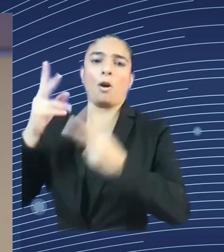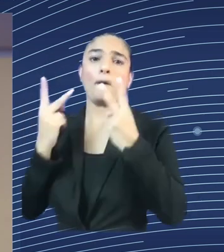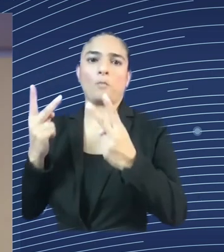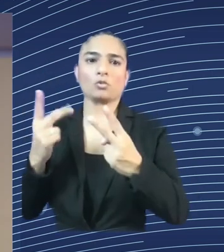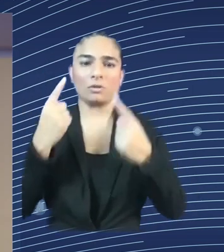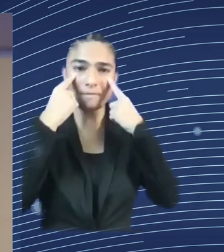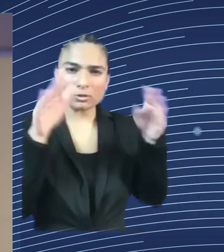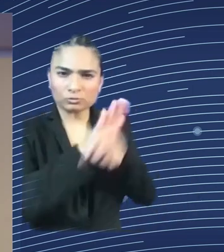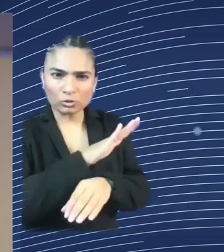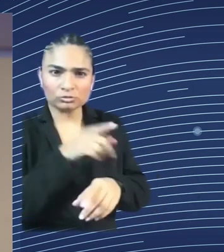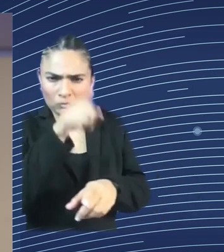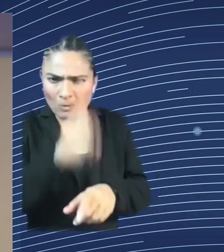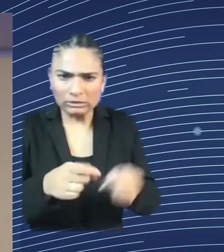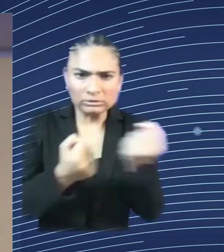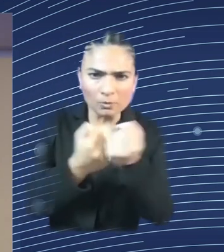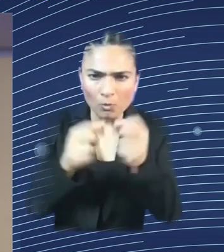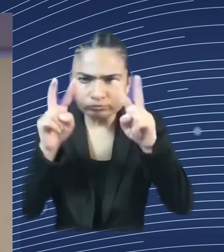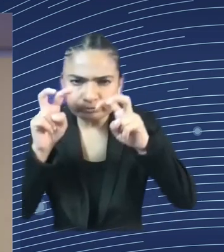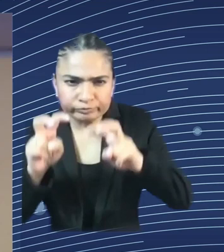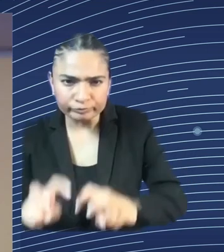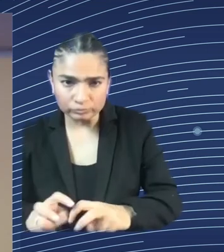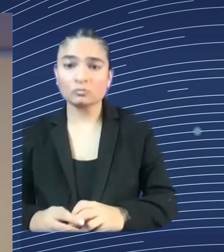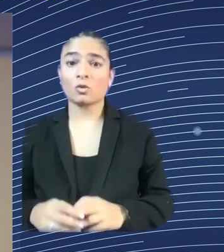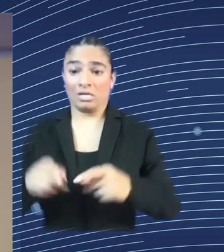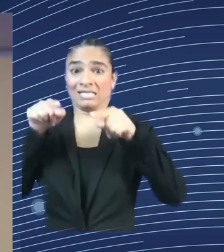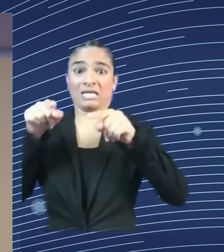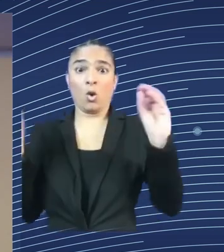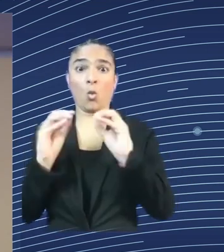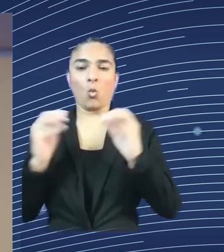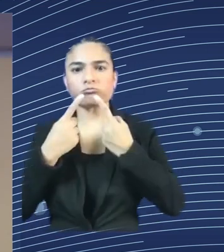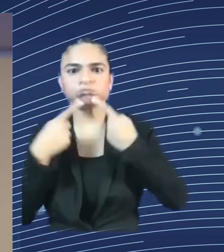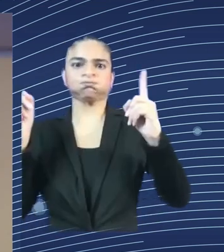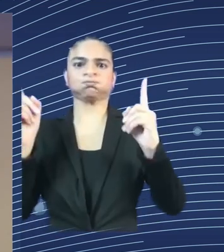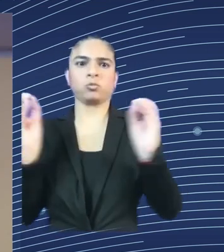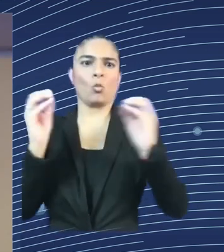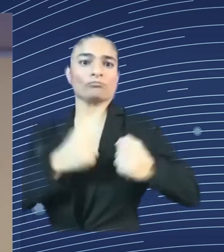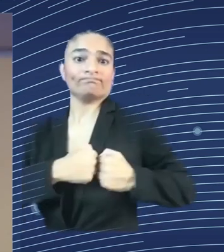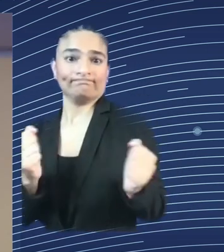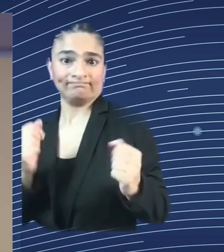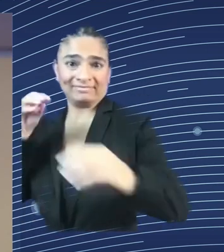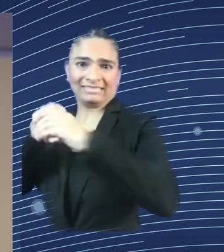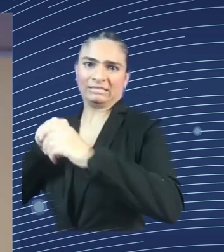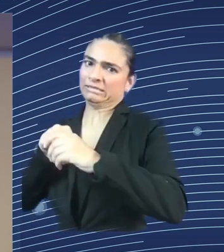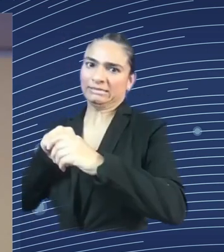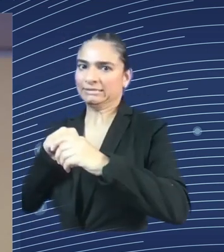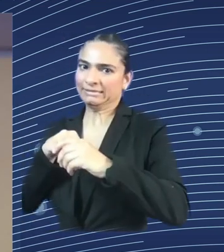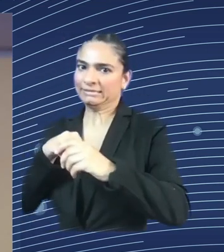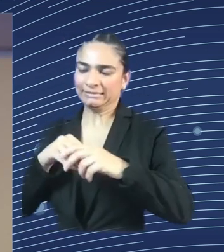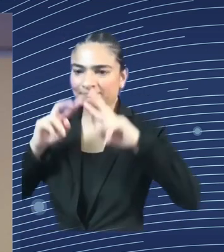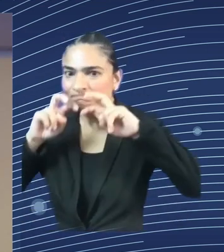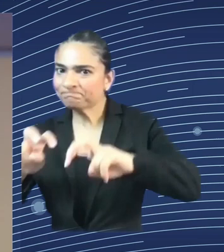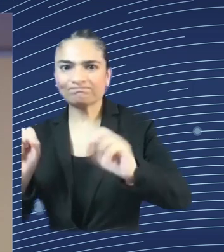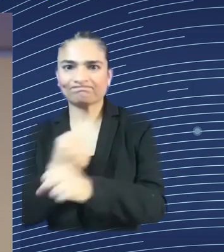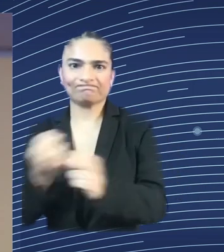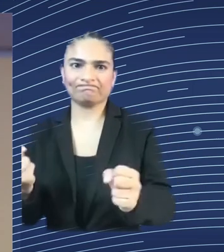artificial intelligence or risk analysis system. So this is one of the biggest challenges. To find, seek